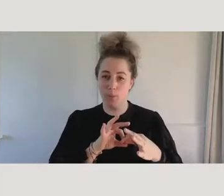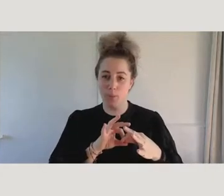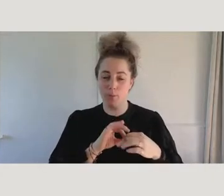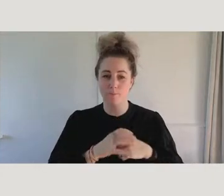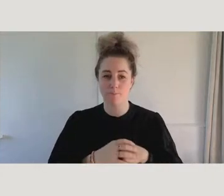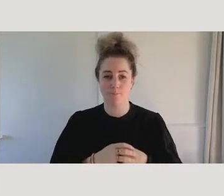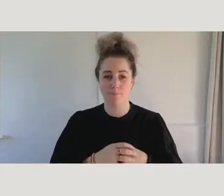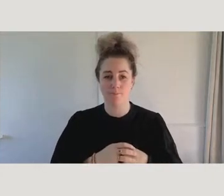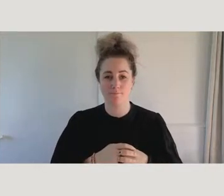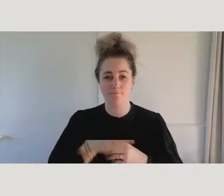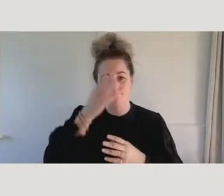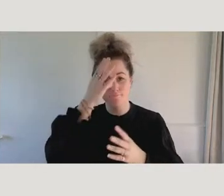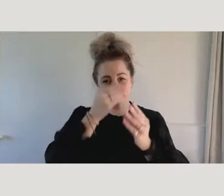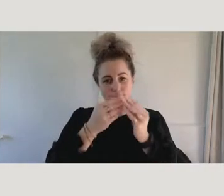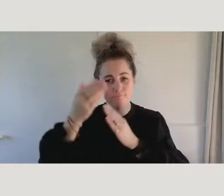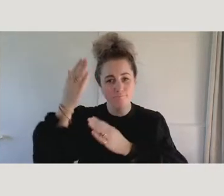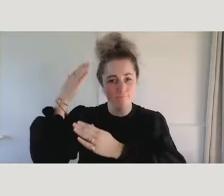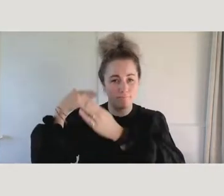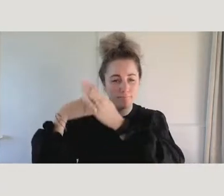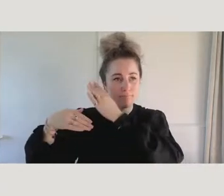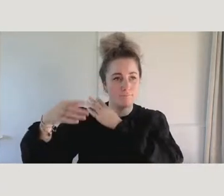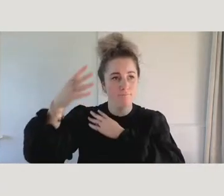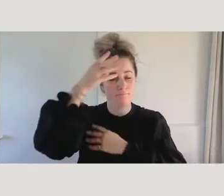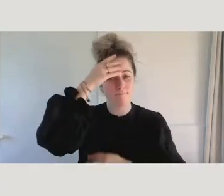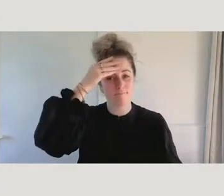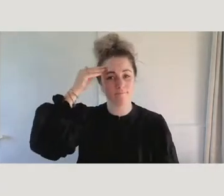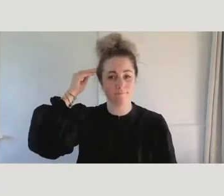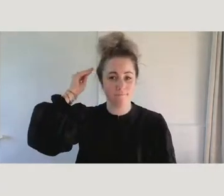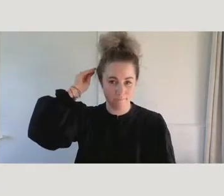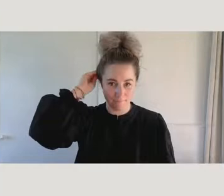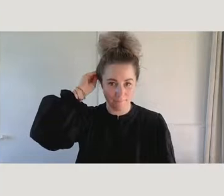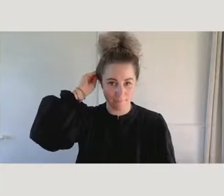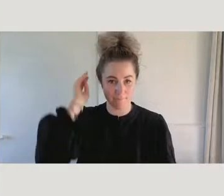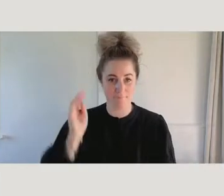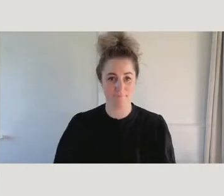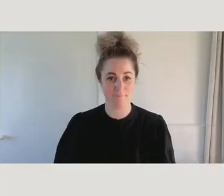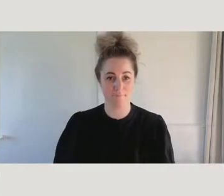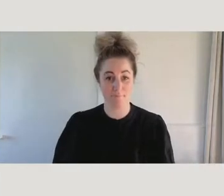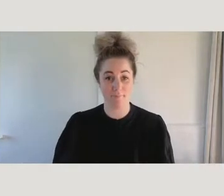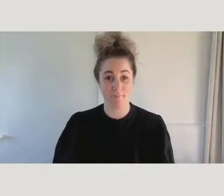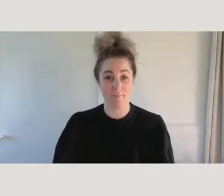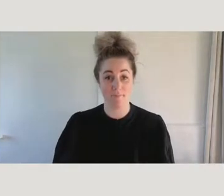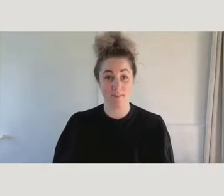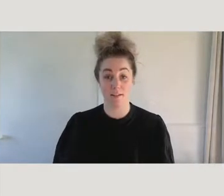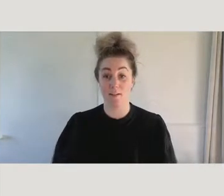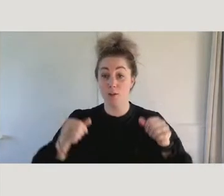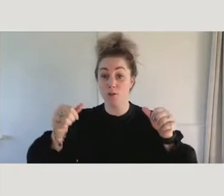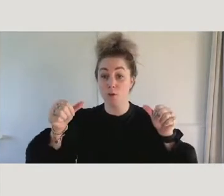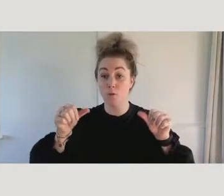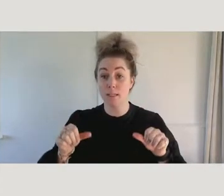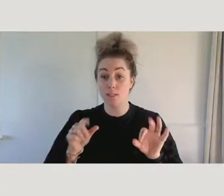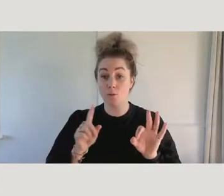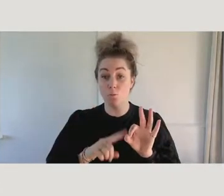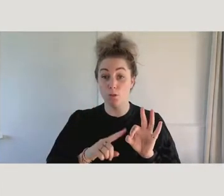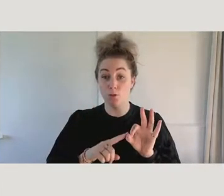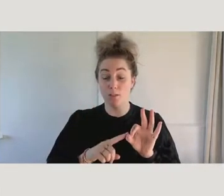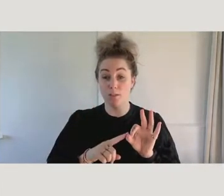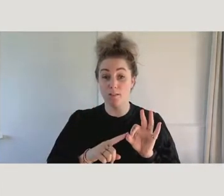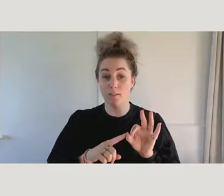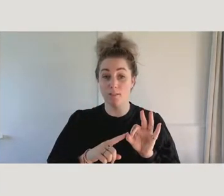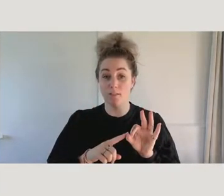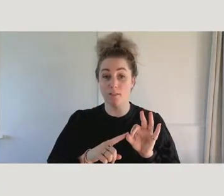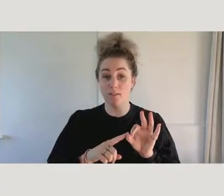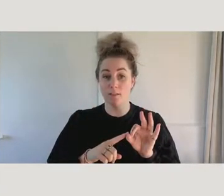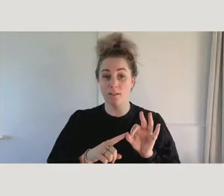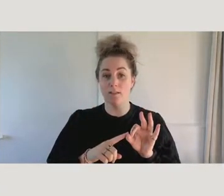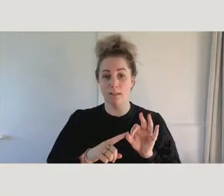many histories that go all the way back questions so the next question I think would be really interesting because this